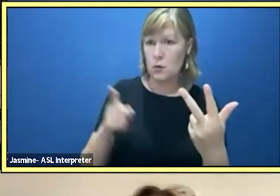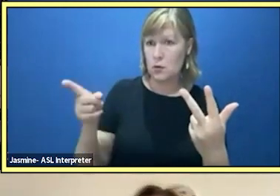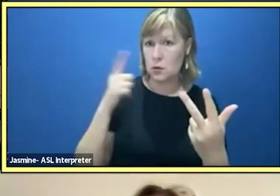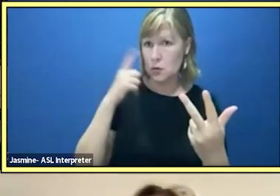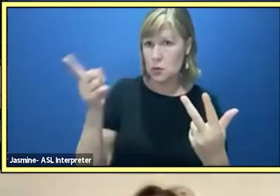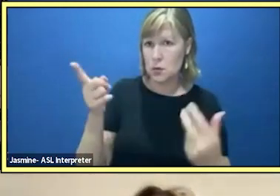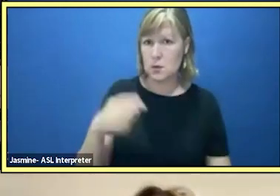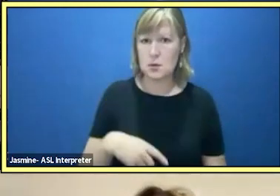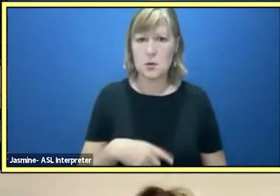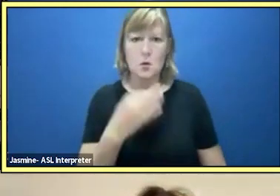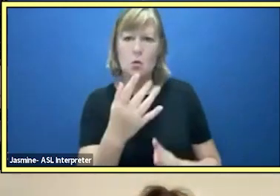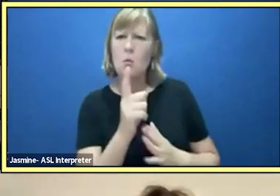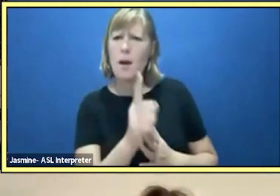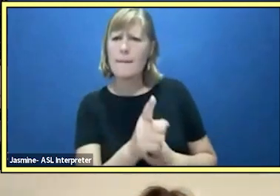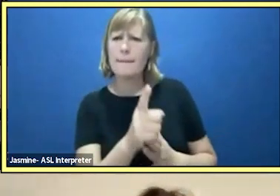1 minute, let me check.